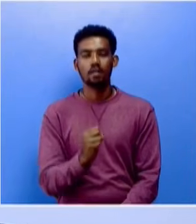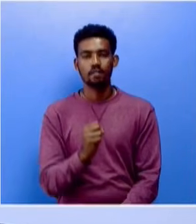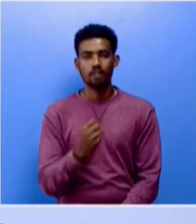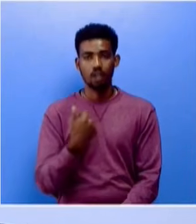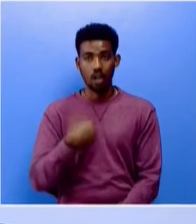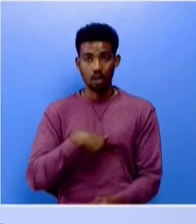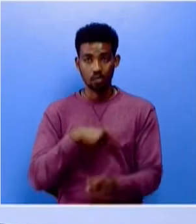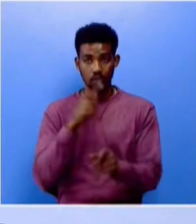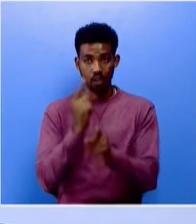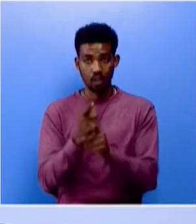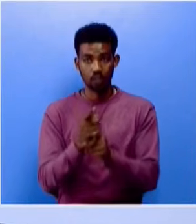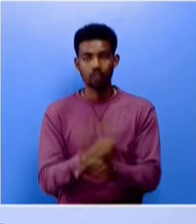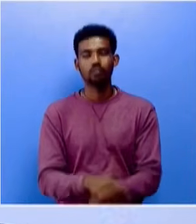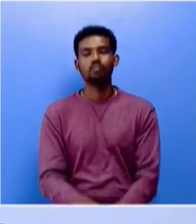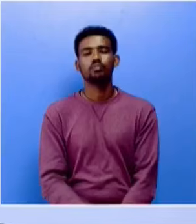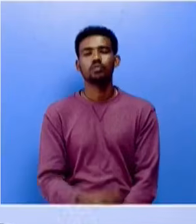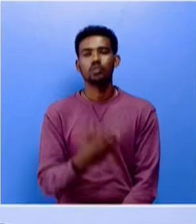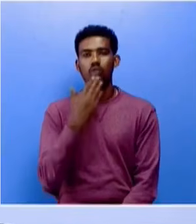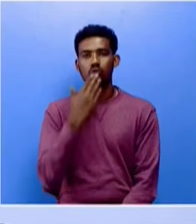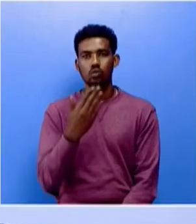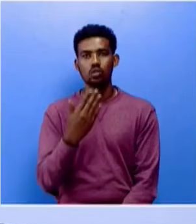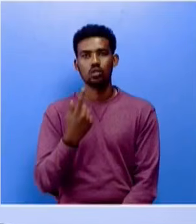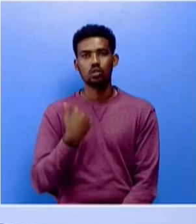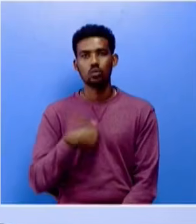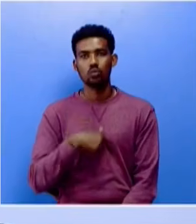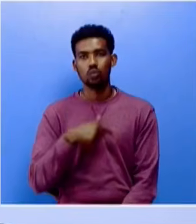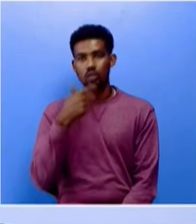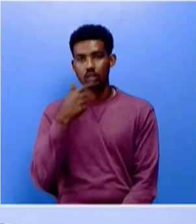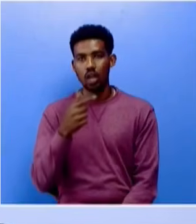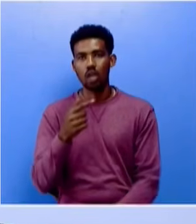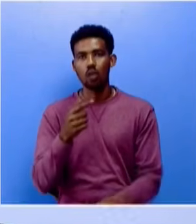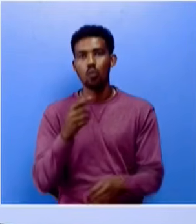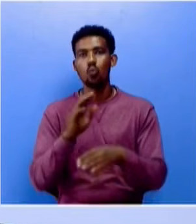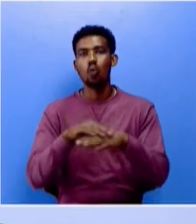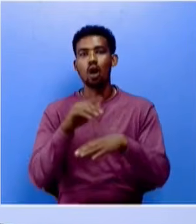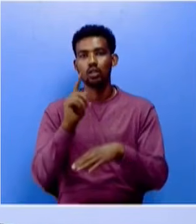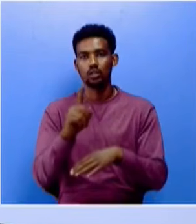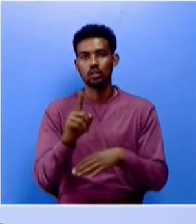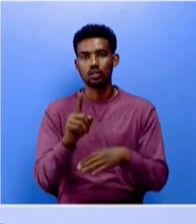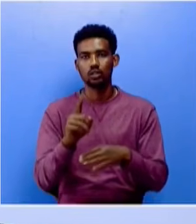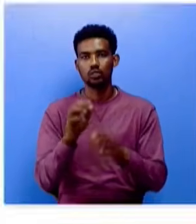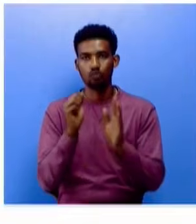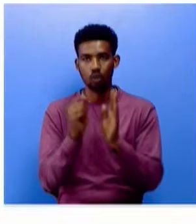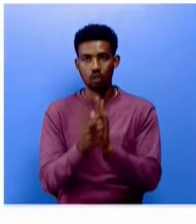right? Good. So when we say warning, for example,